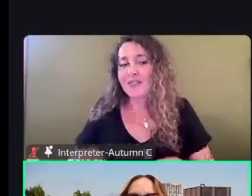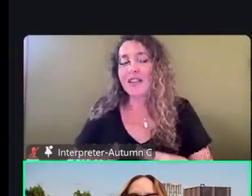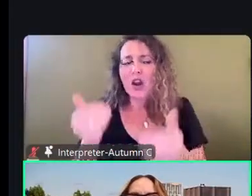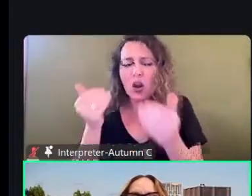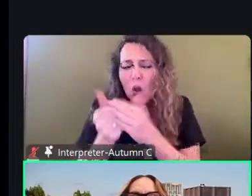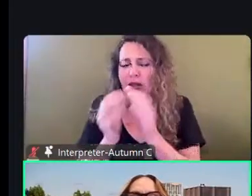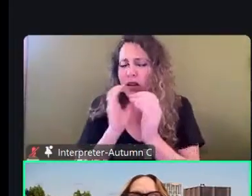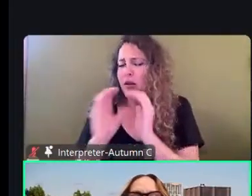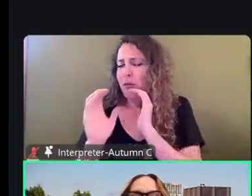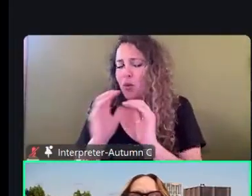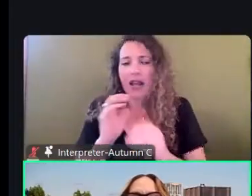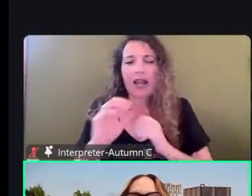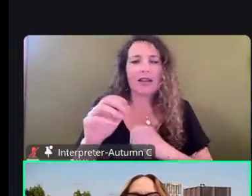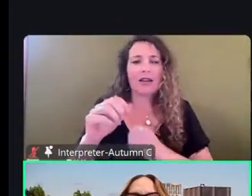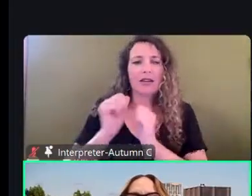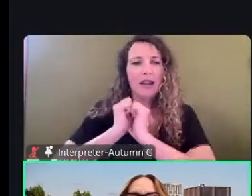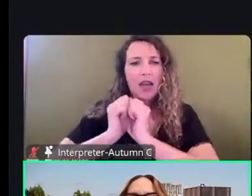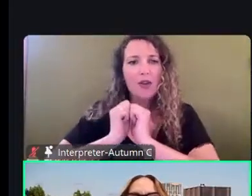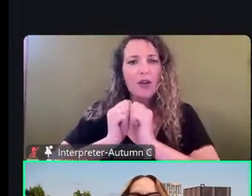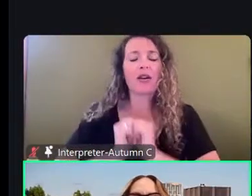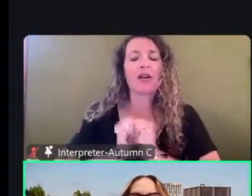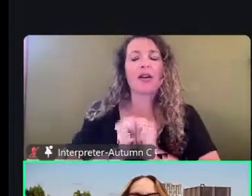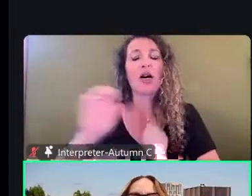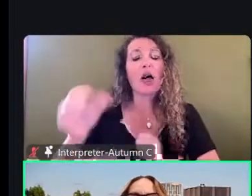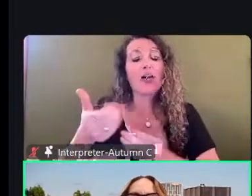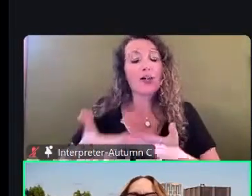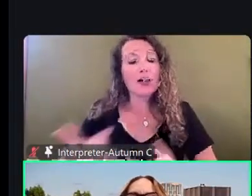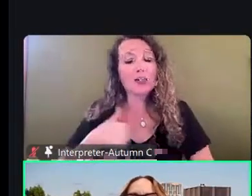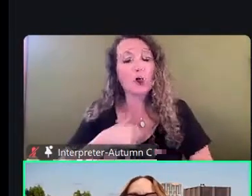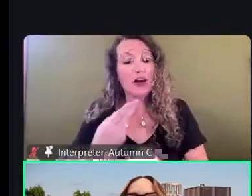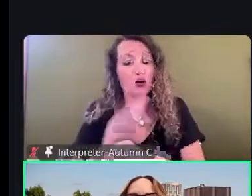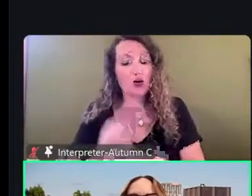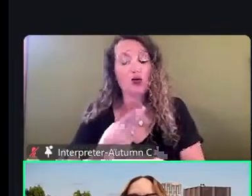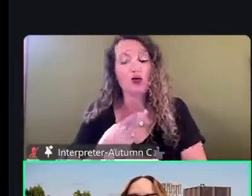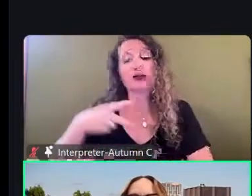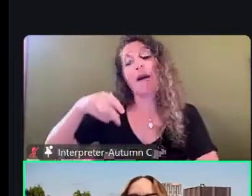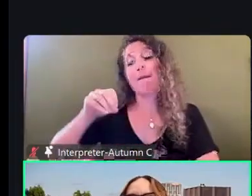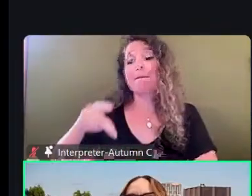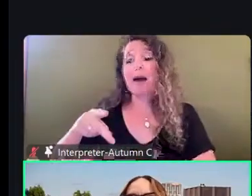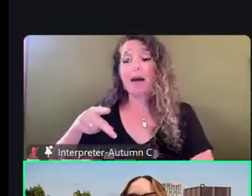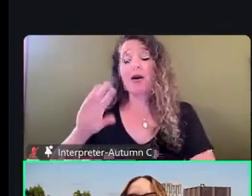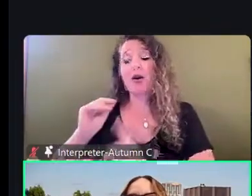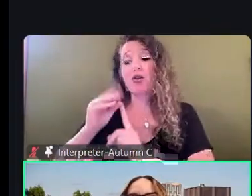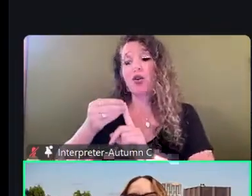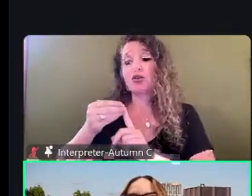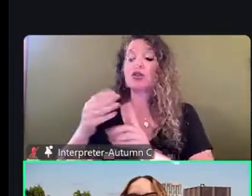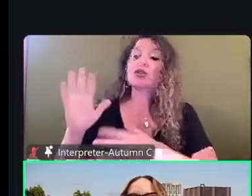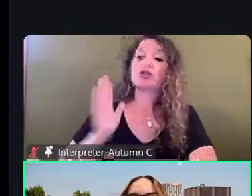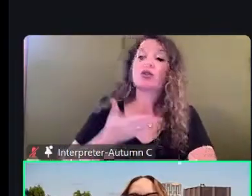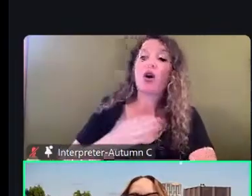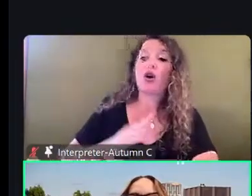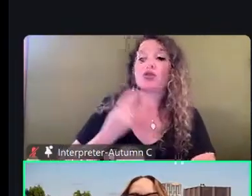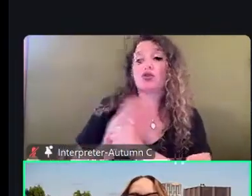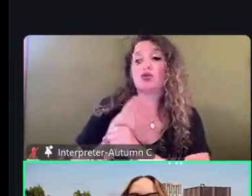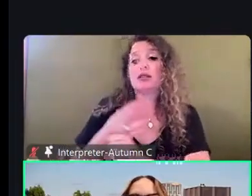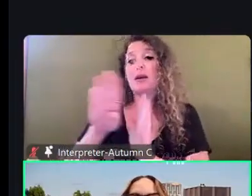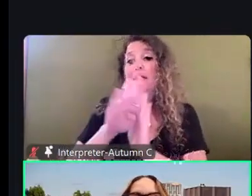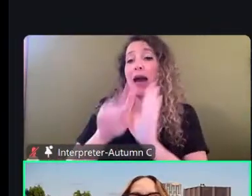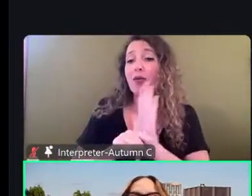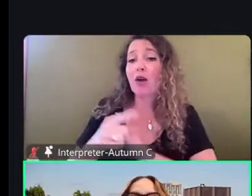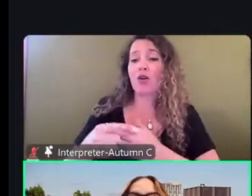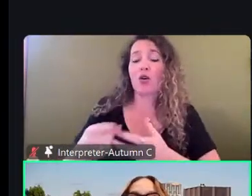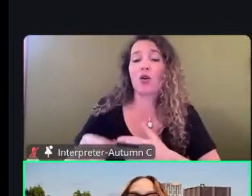other. And then the other activity is a Name That Tune, where we use popular culture songs, just using the background of the deep